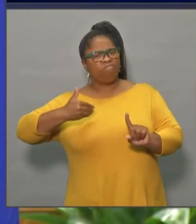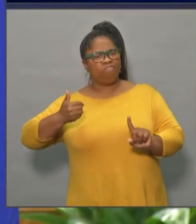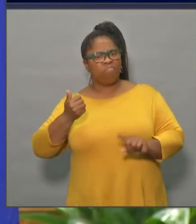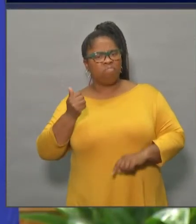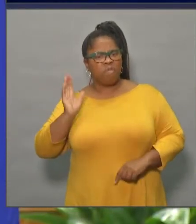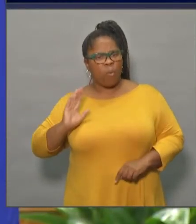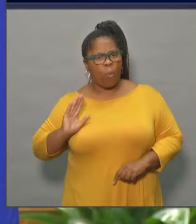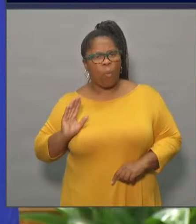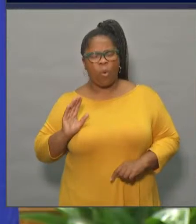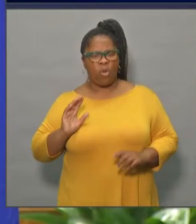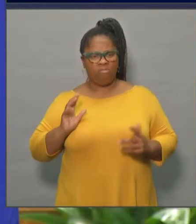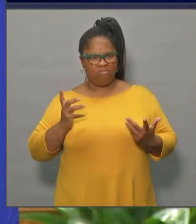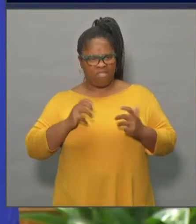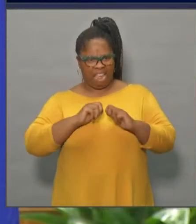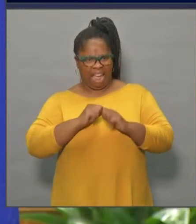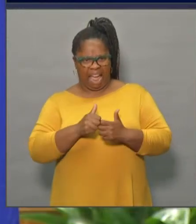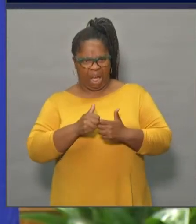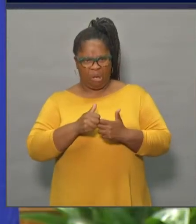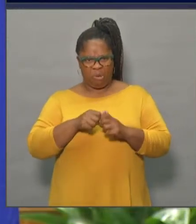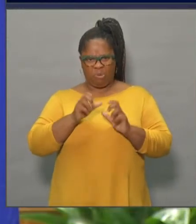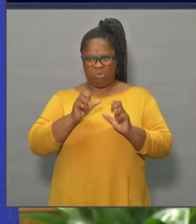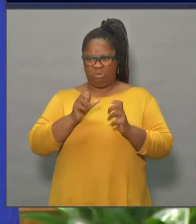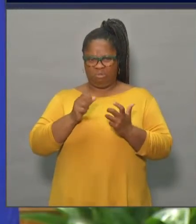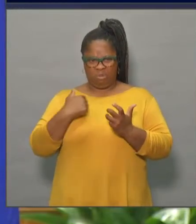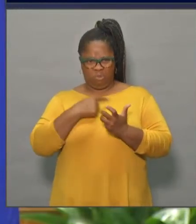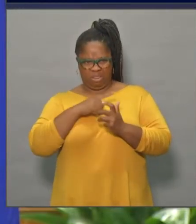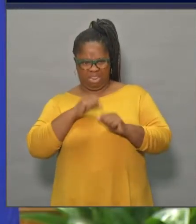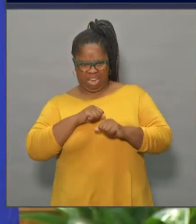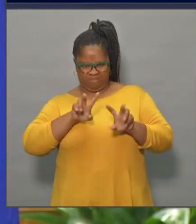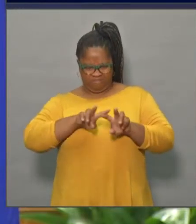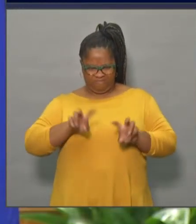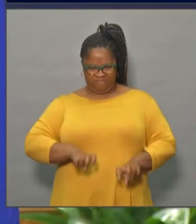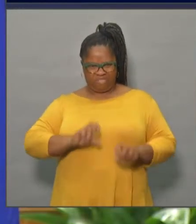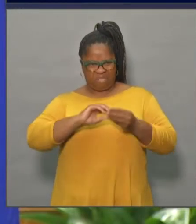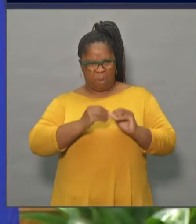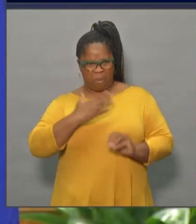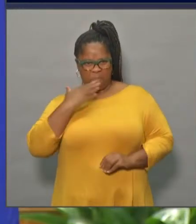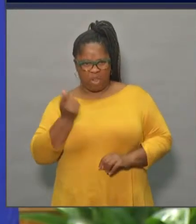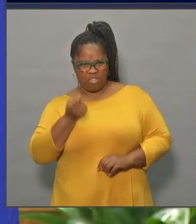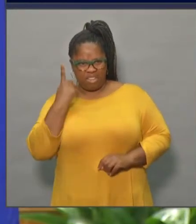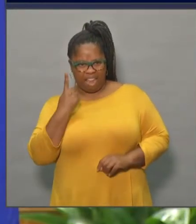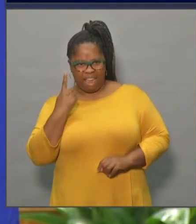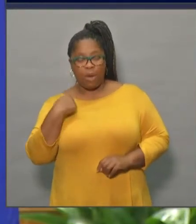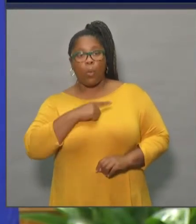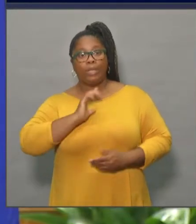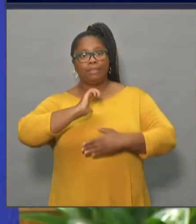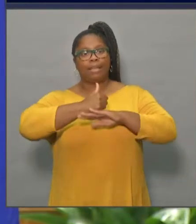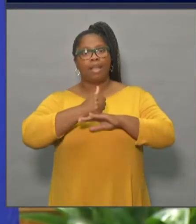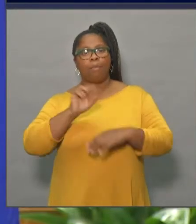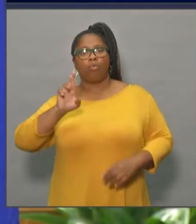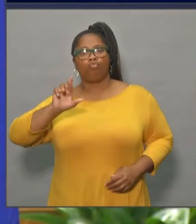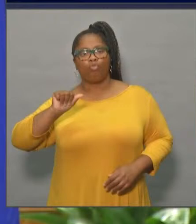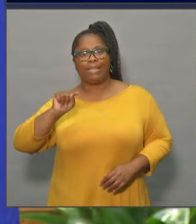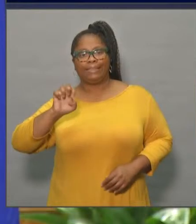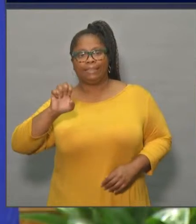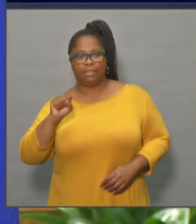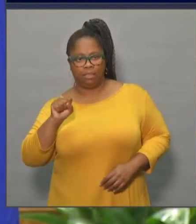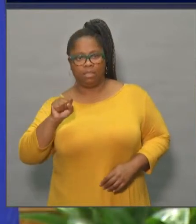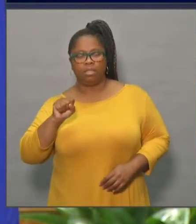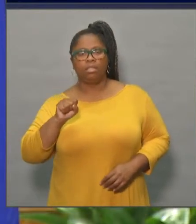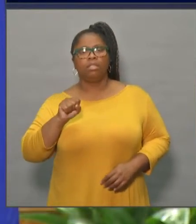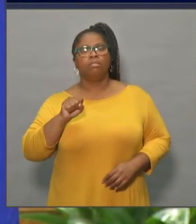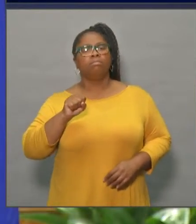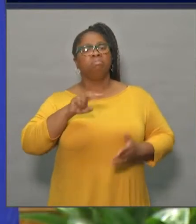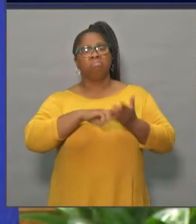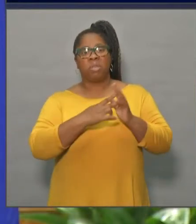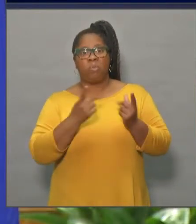in order to help us better understand what these numbers mean, we create rates, which means we look at the number of deaths